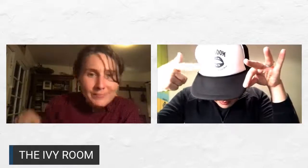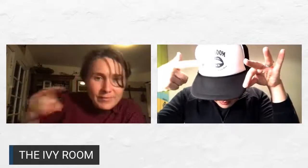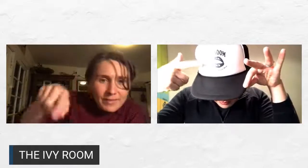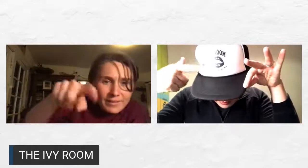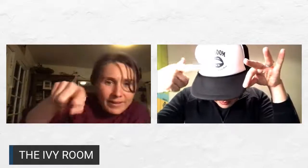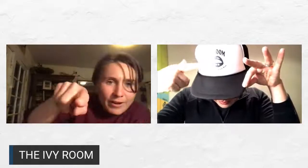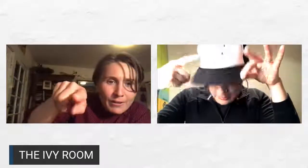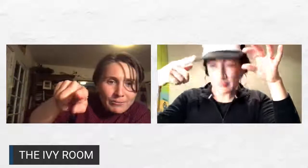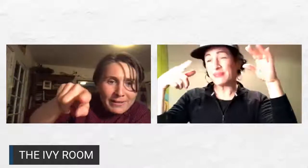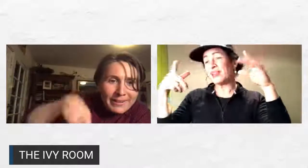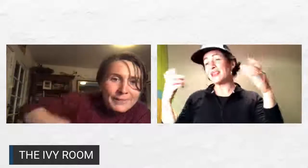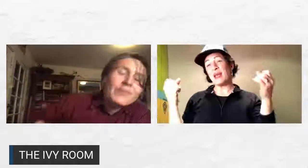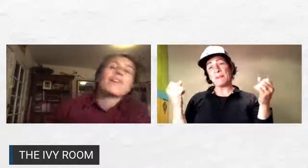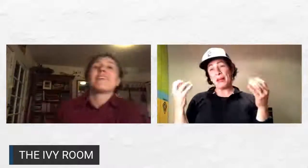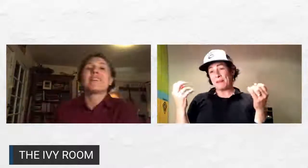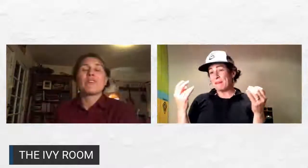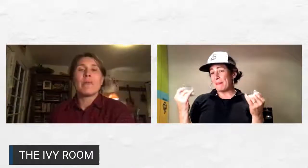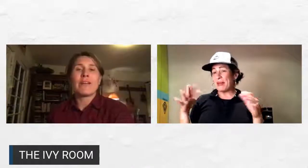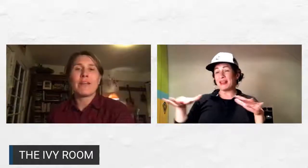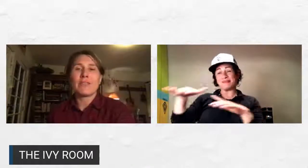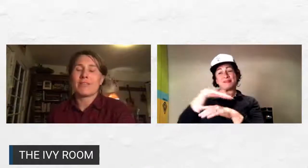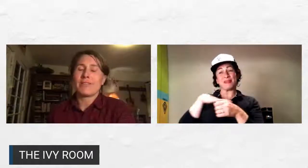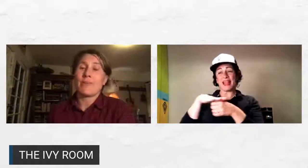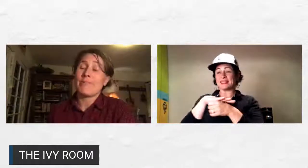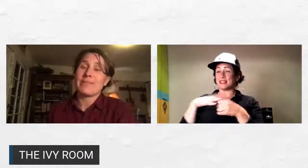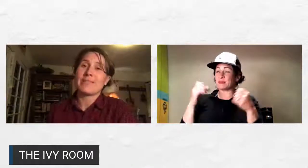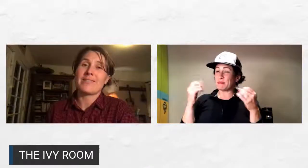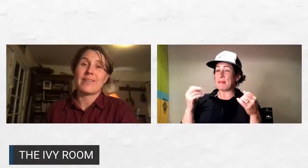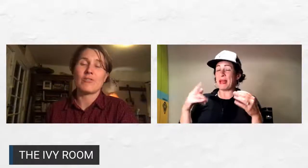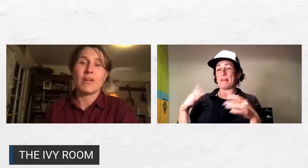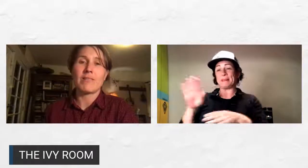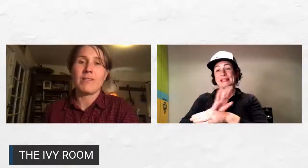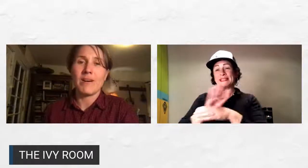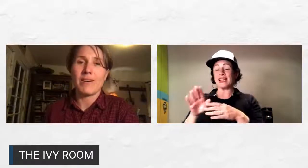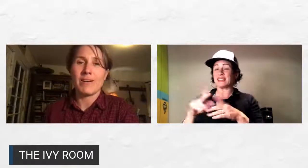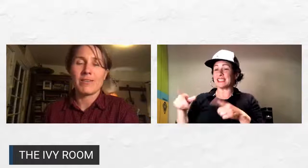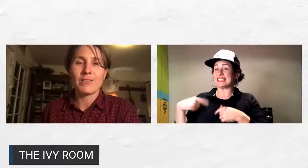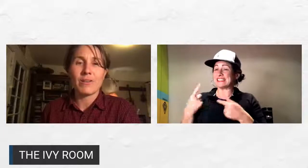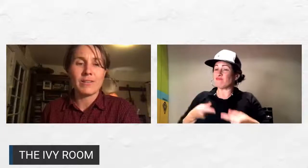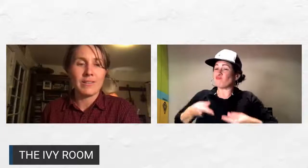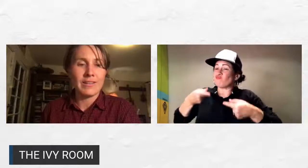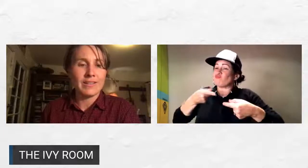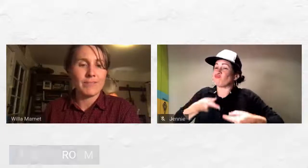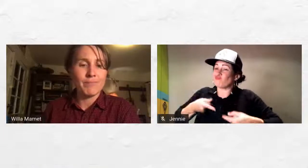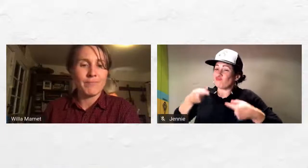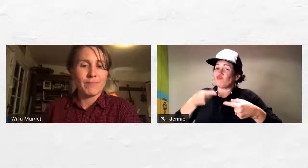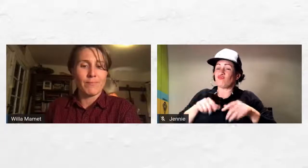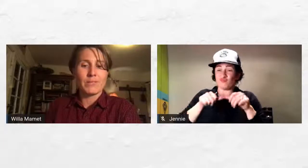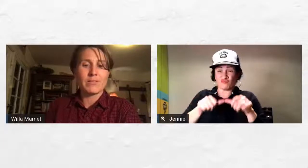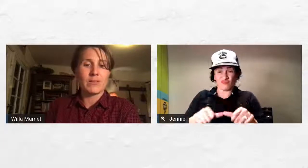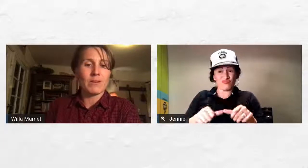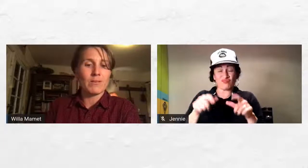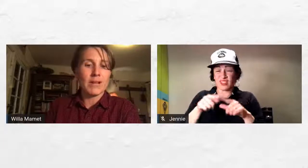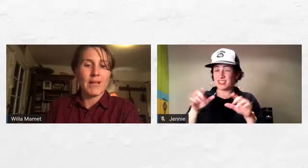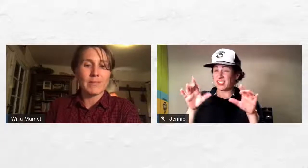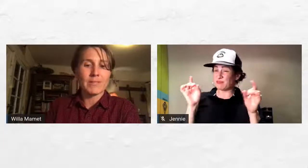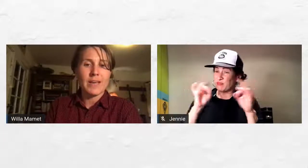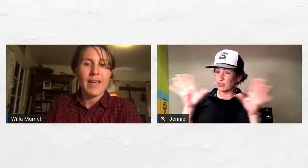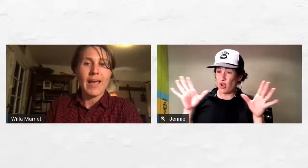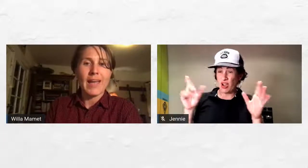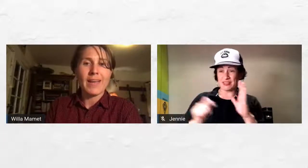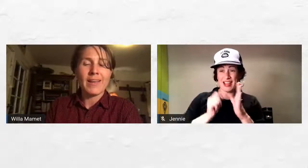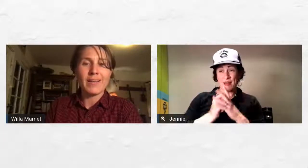venues, there you go, right there. Like so many venues, like so many businesses in general, are struggling in these bizarro